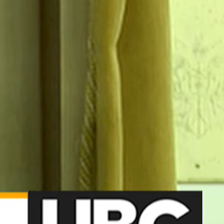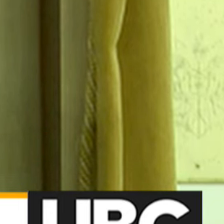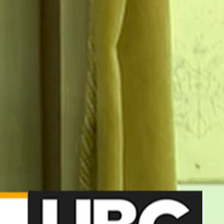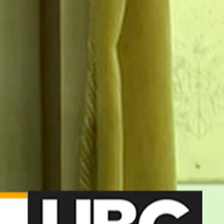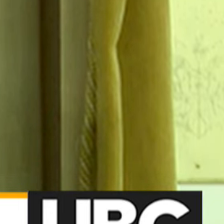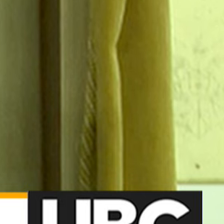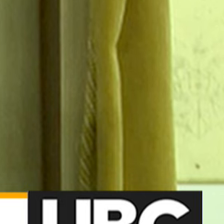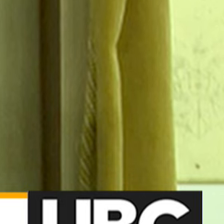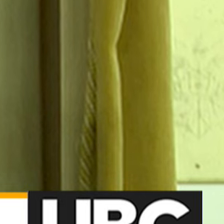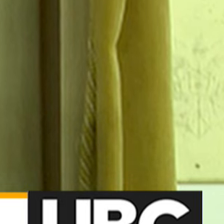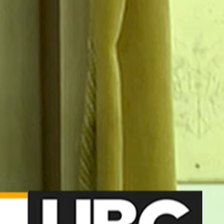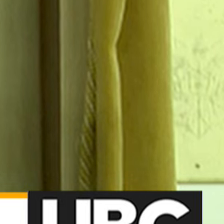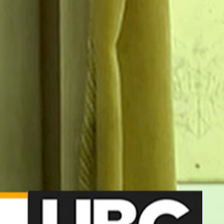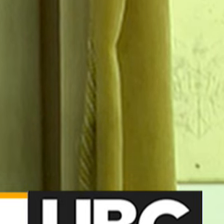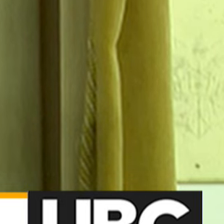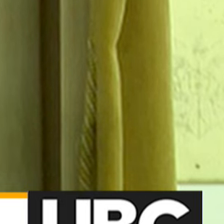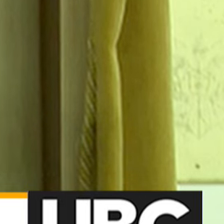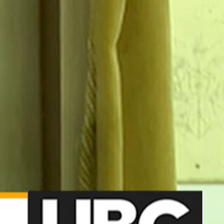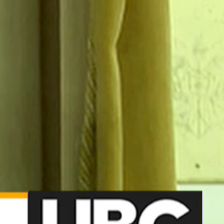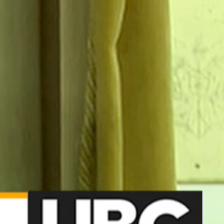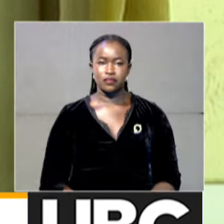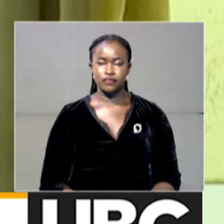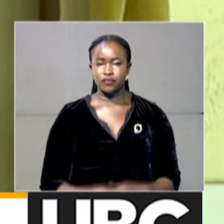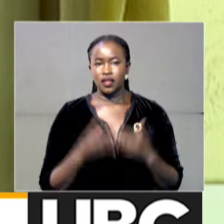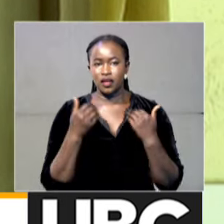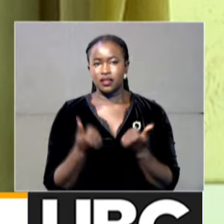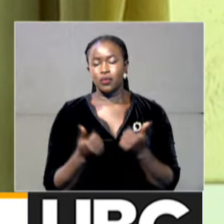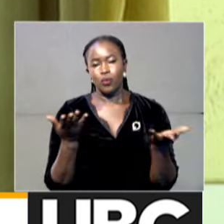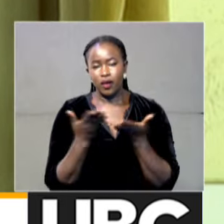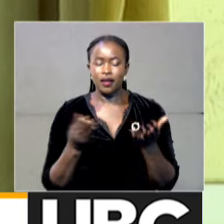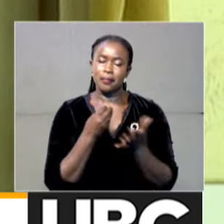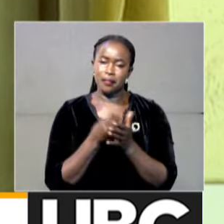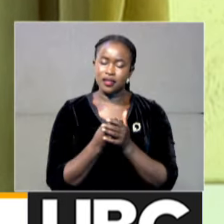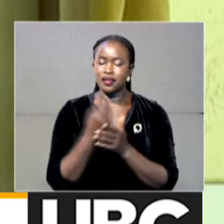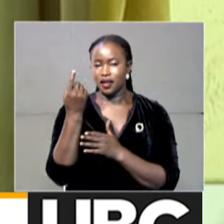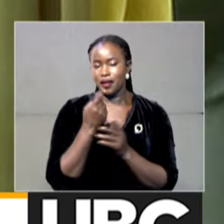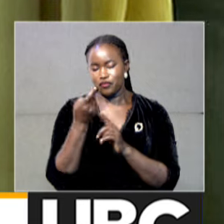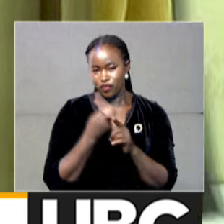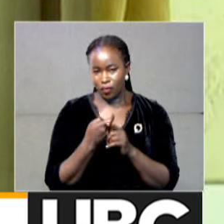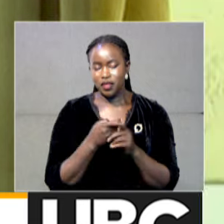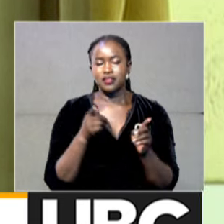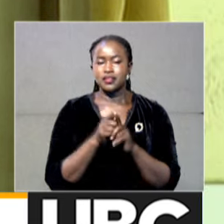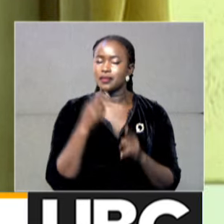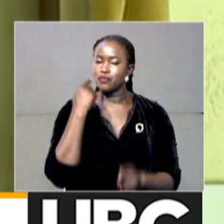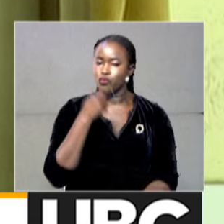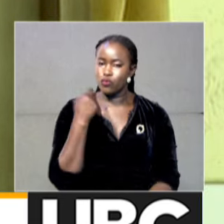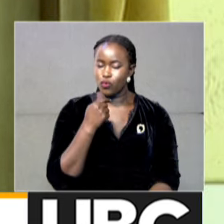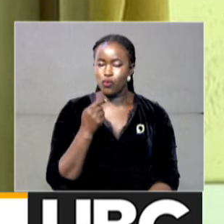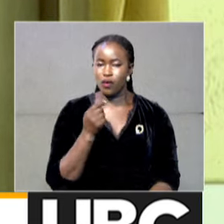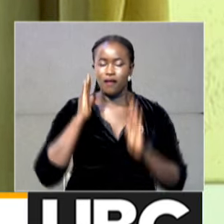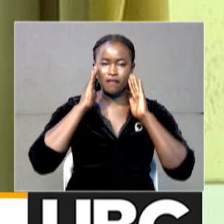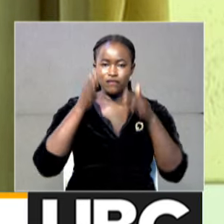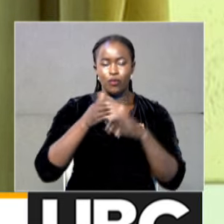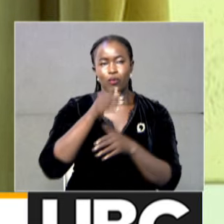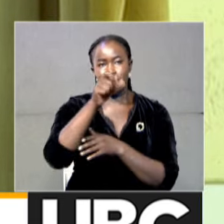spent, and sources of funding, and who are the focal